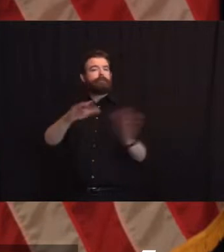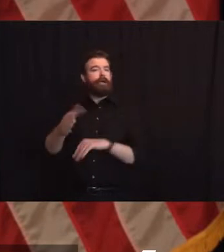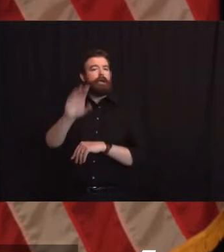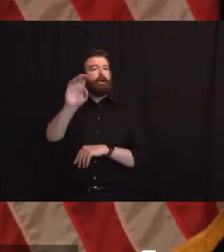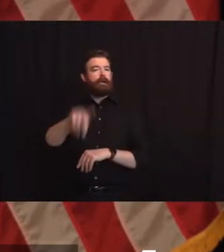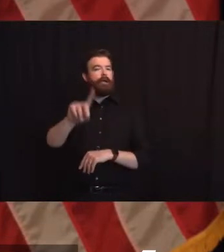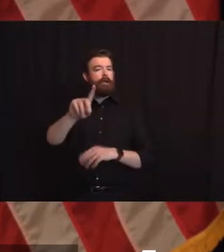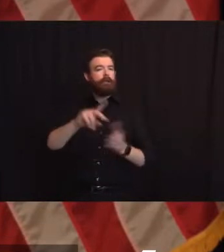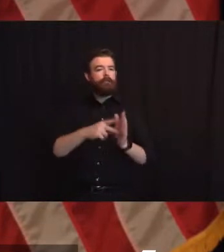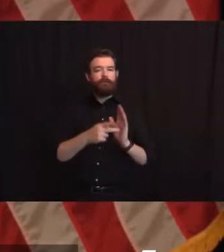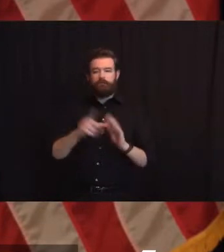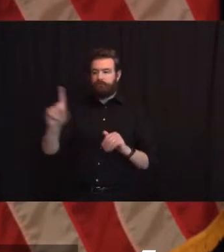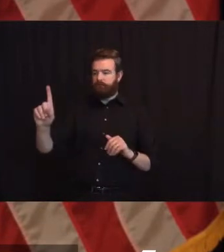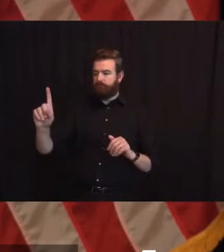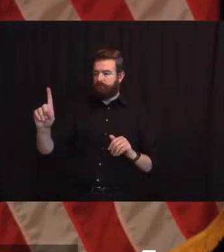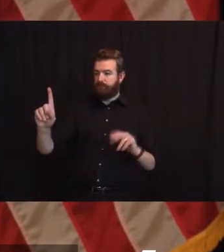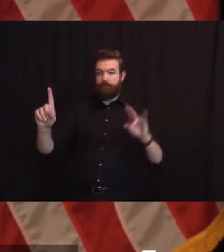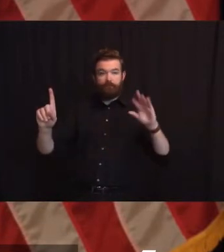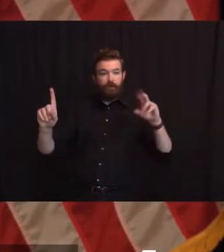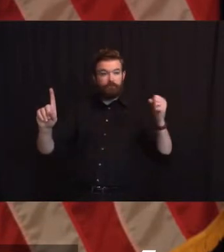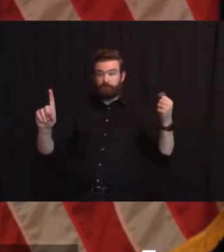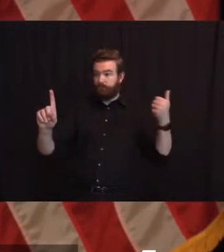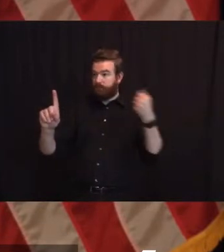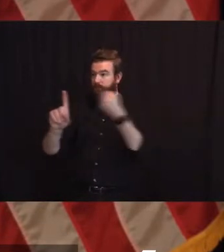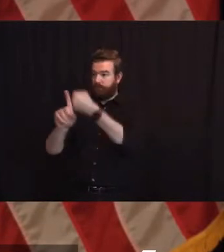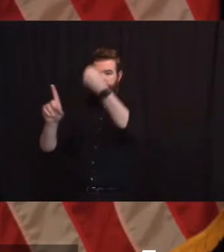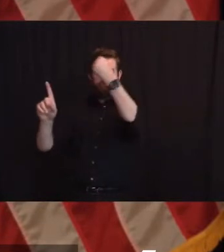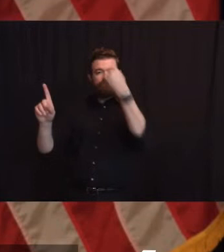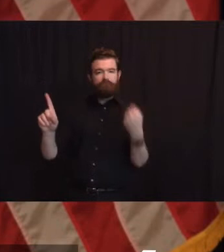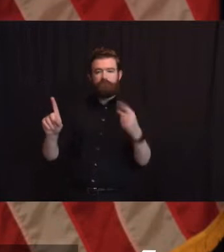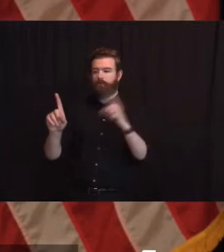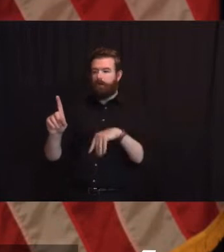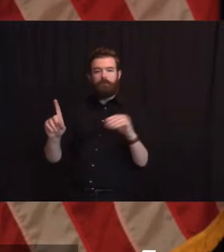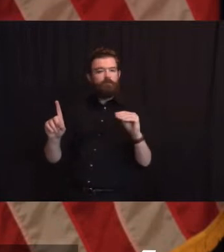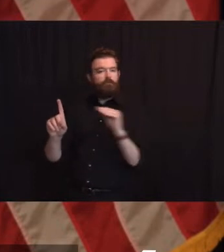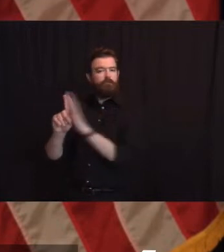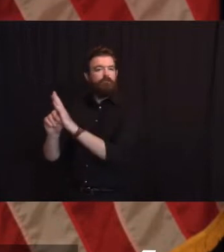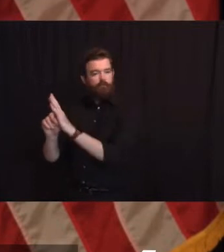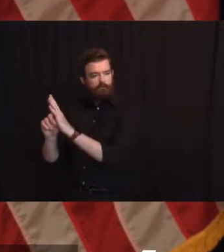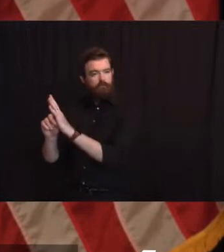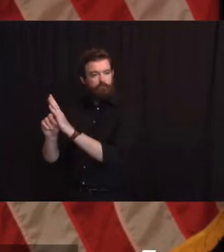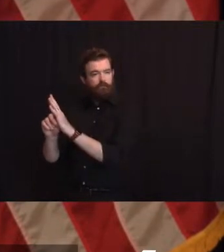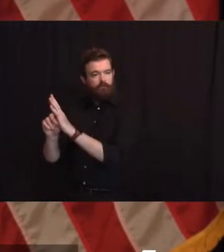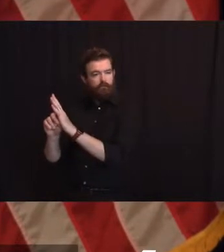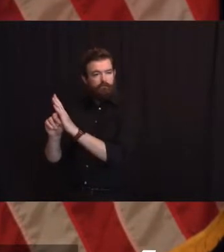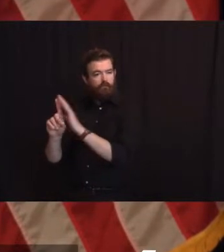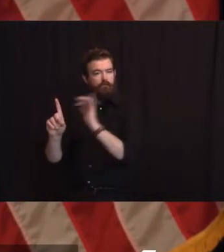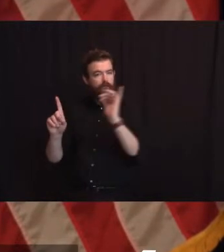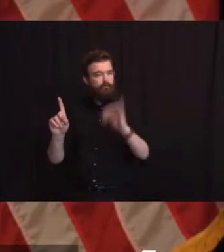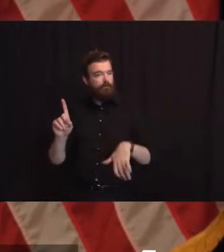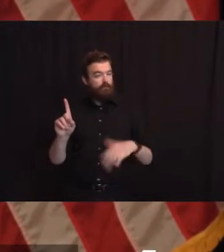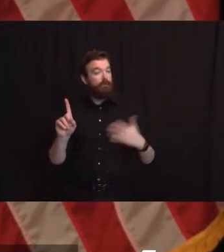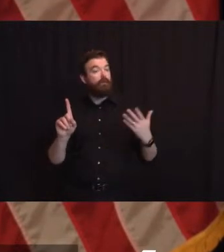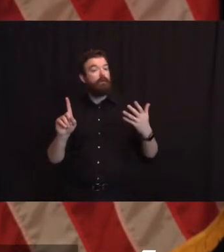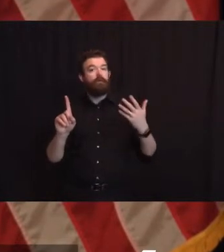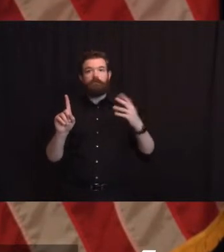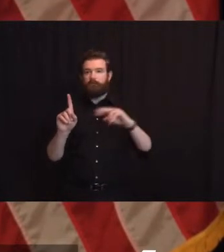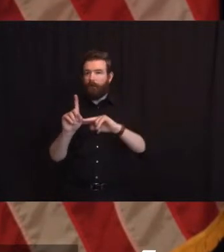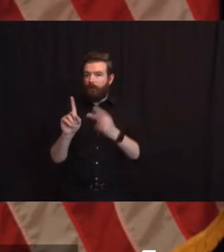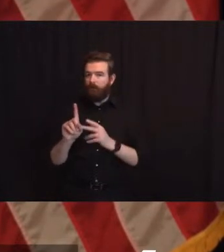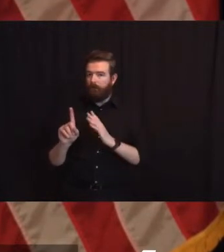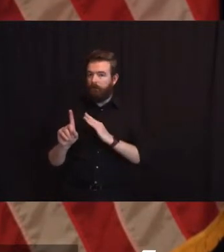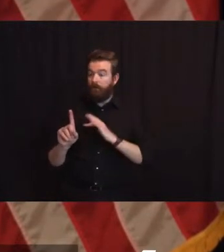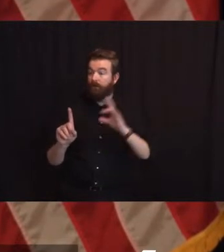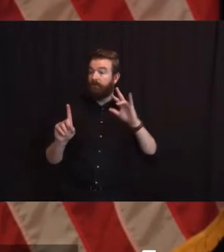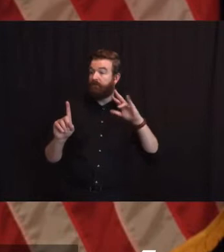vaccinated, their ability to transmit asymptomatic illness is virtually not